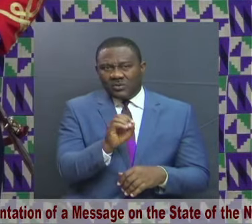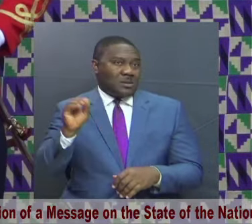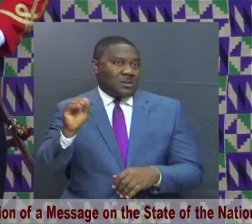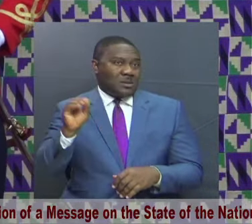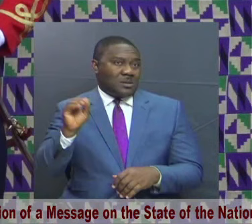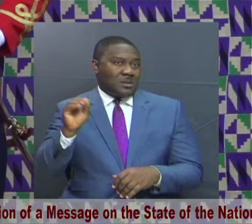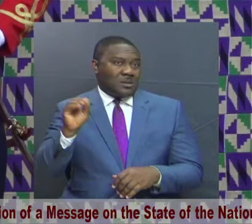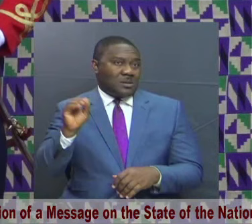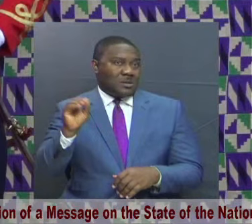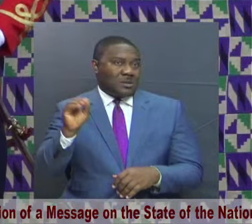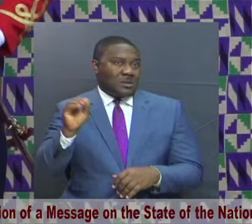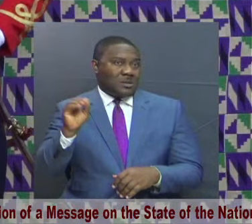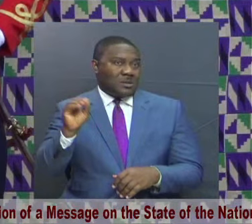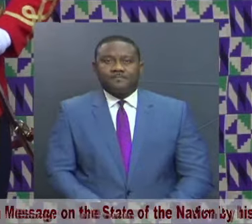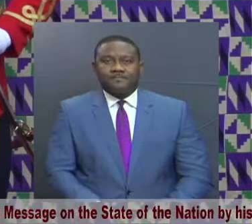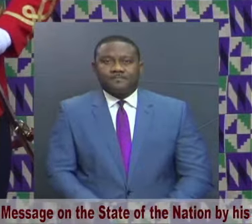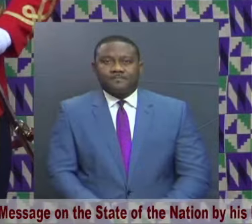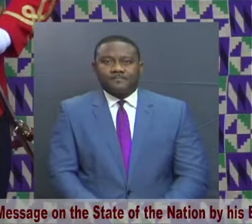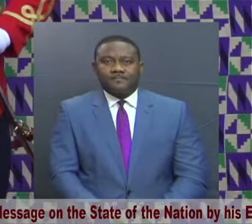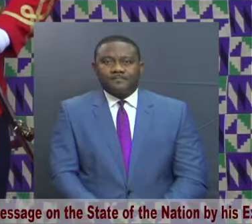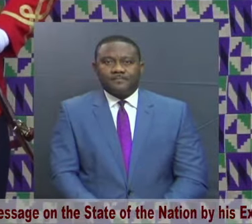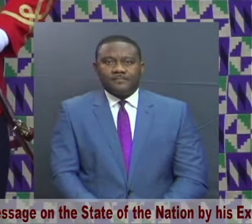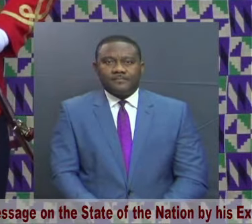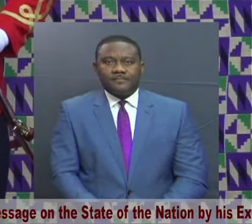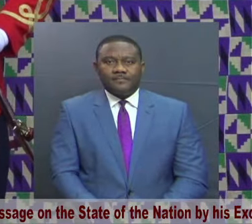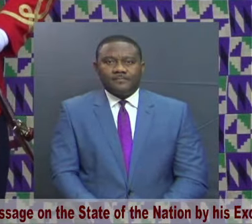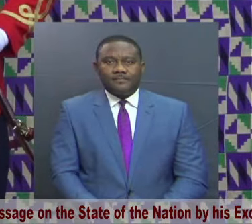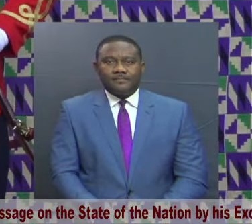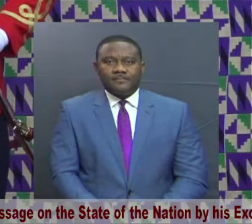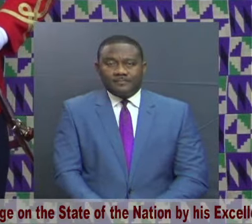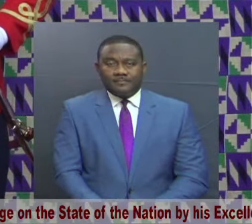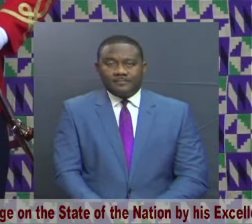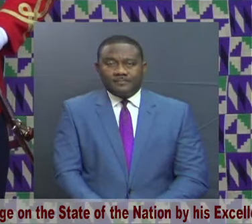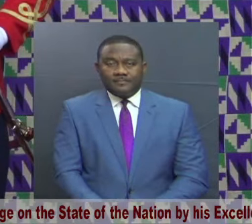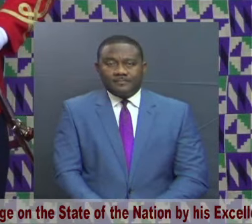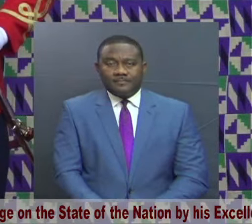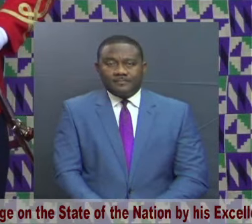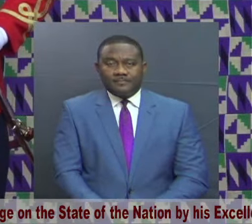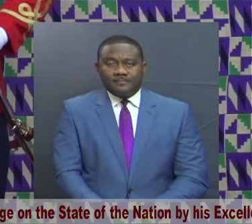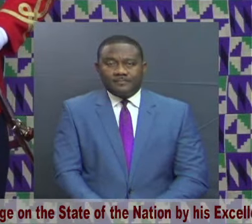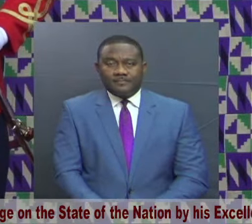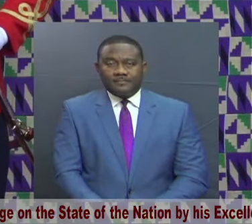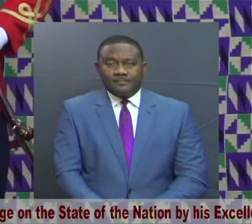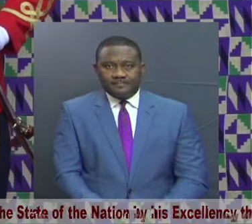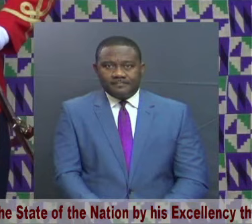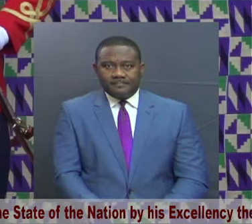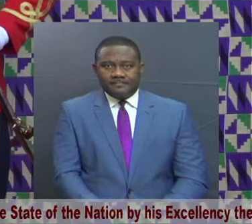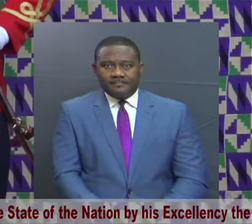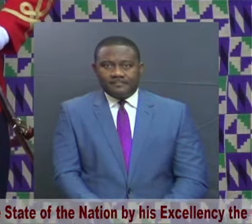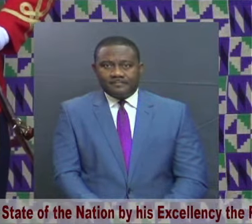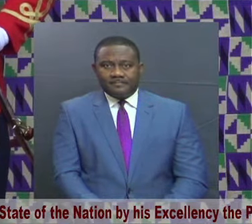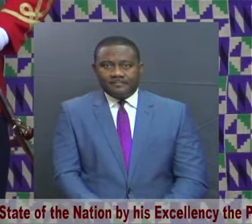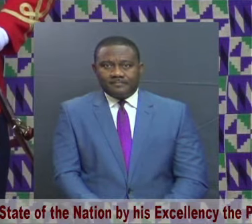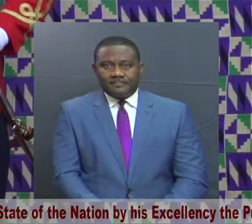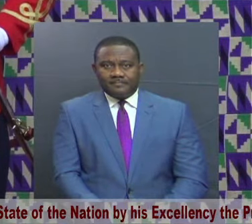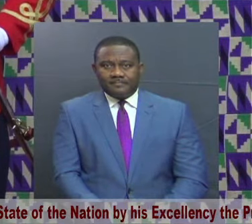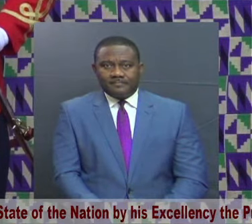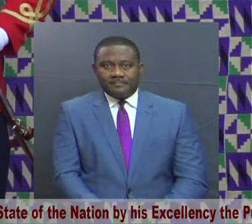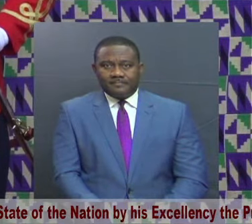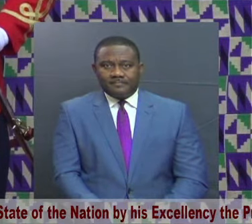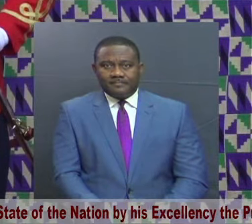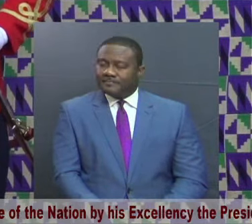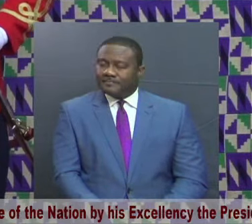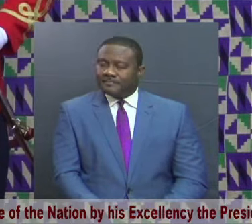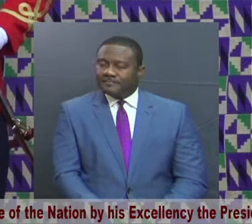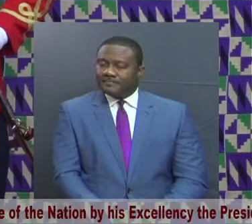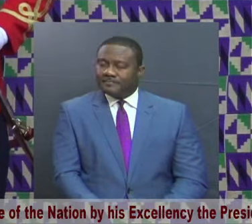strategic plan of 2018 to 2030 speaker between 2012